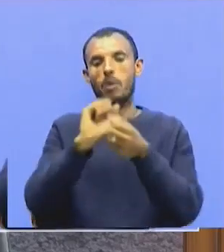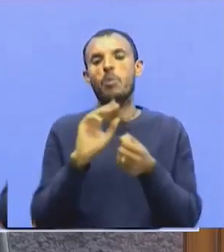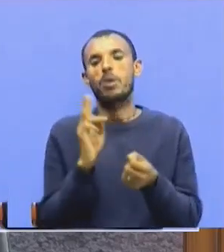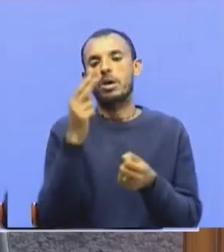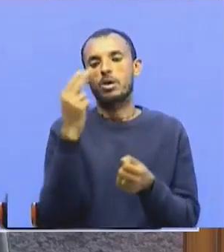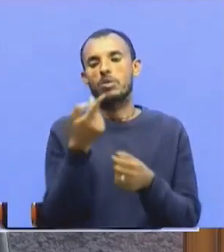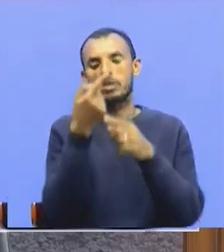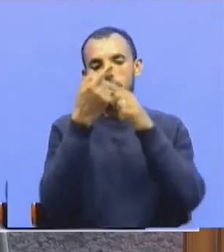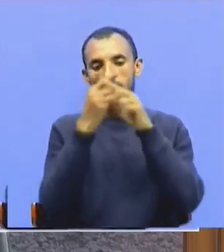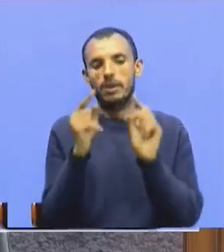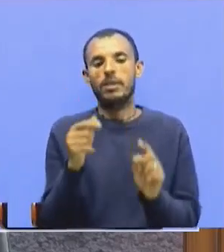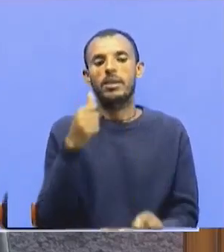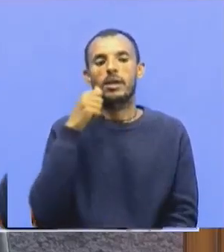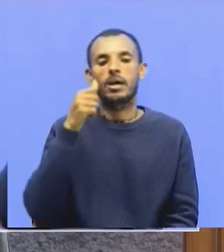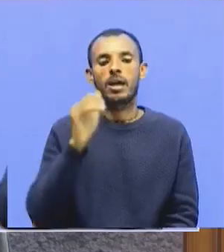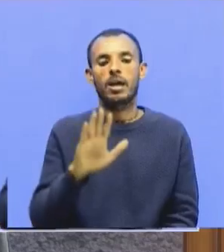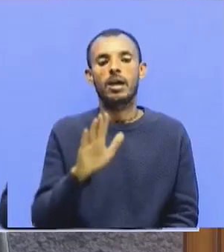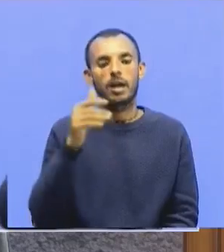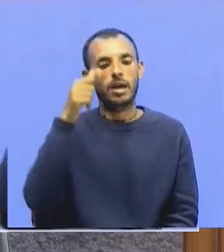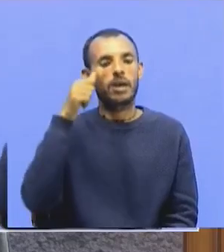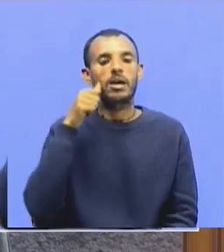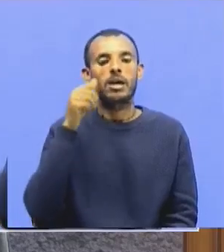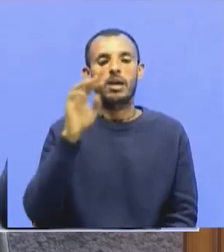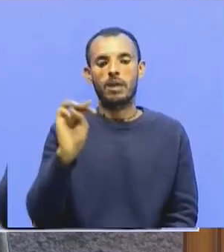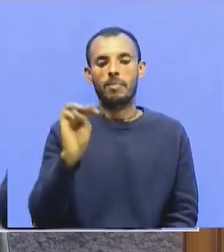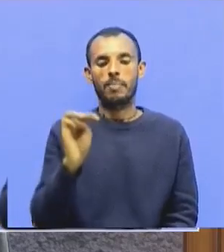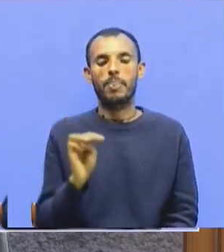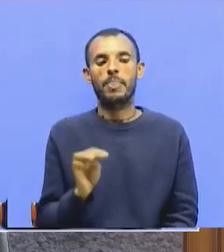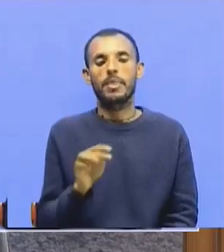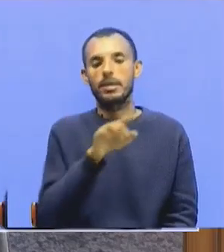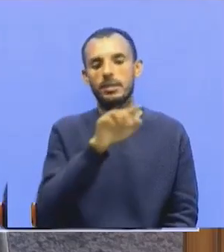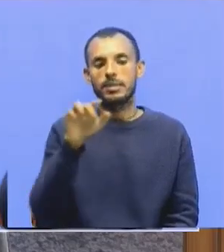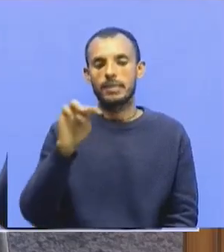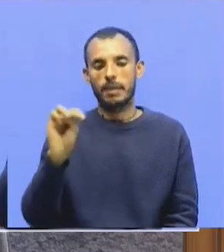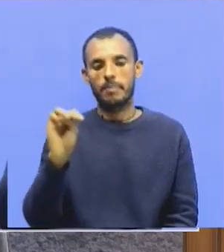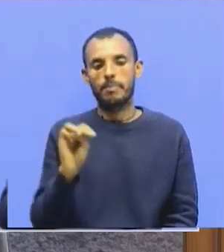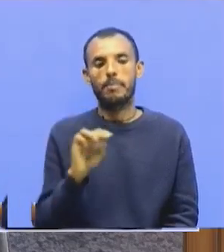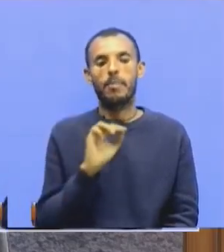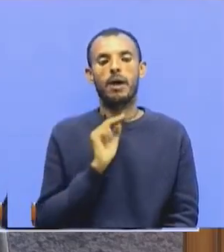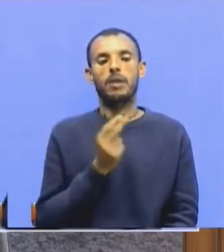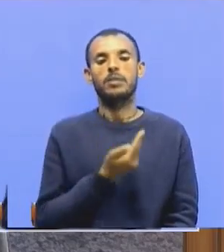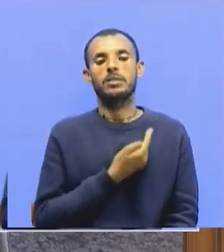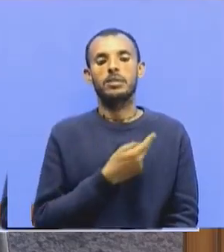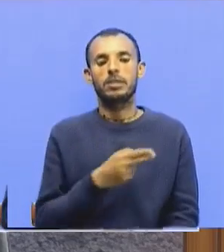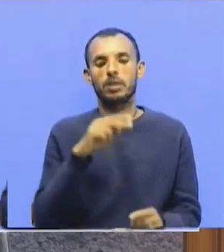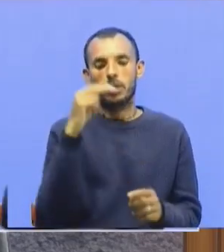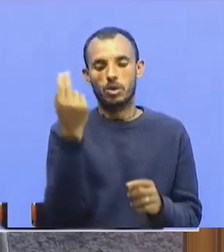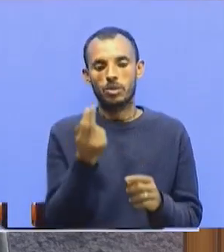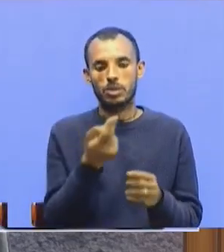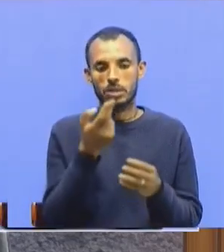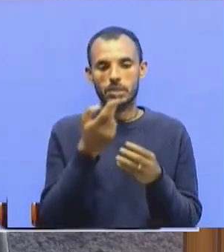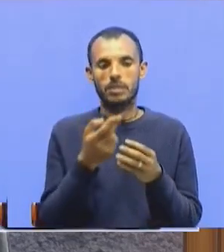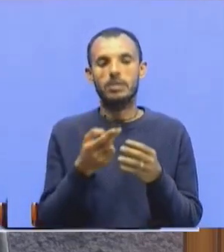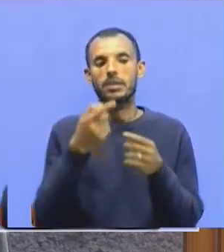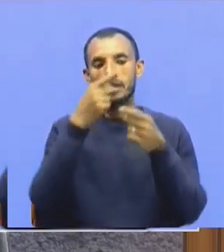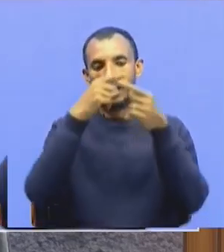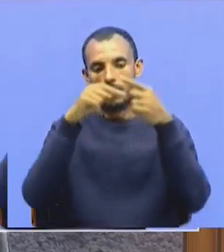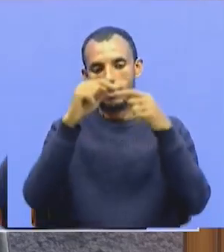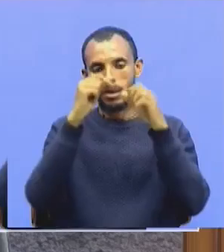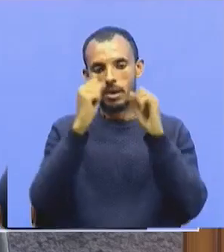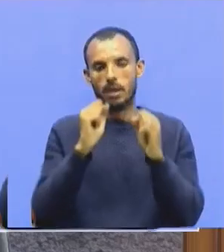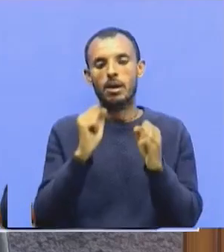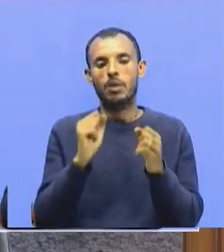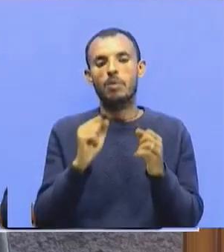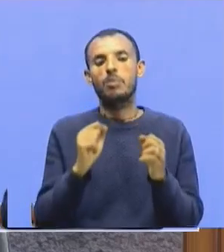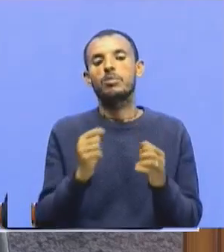them, her, him, and also them, us. Also that also can be possibly